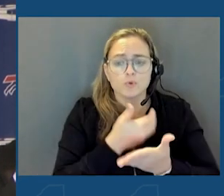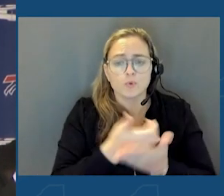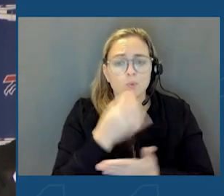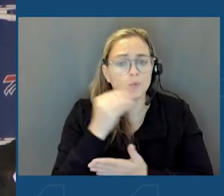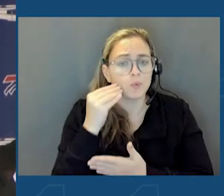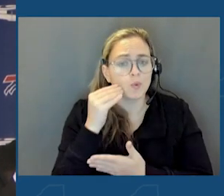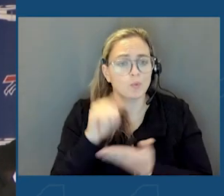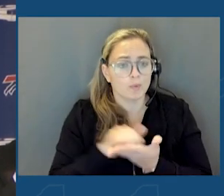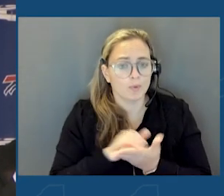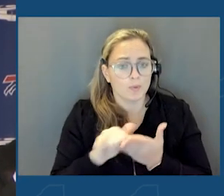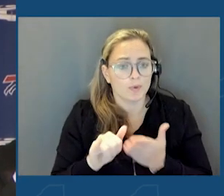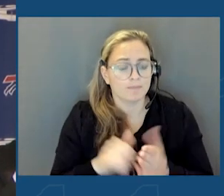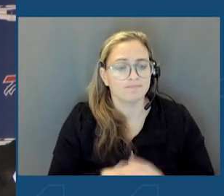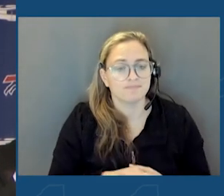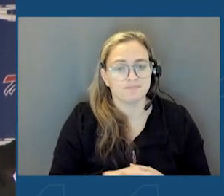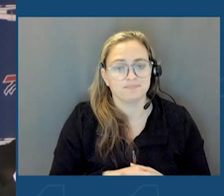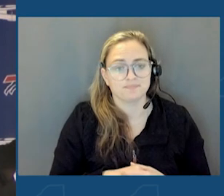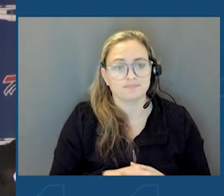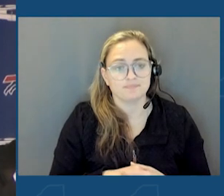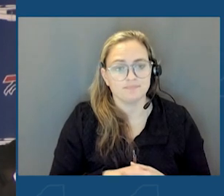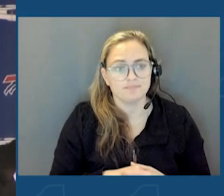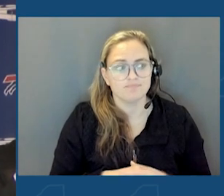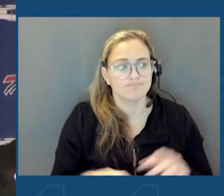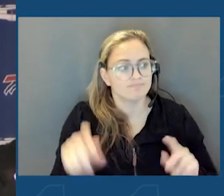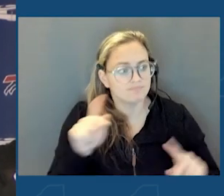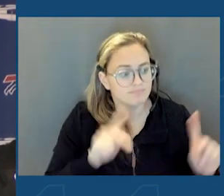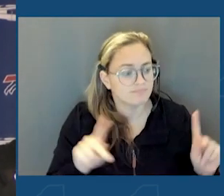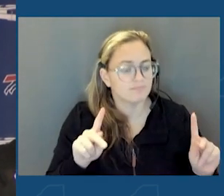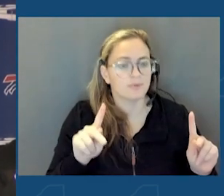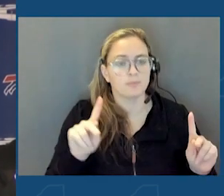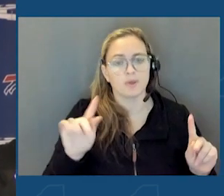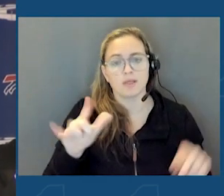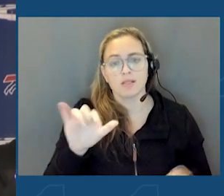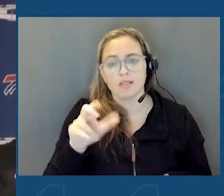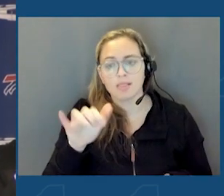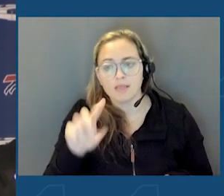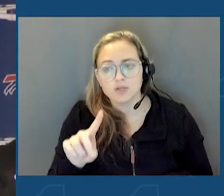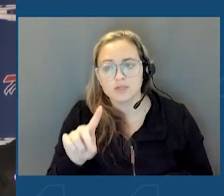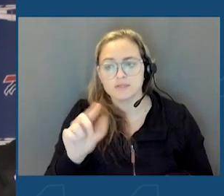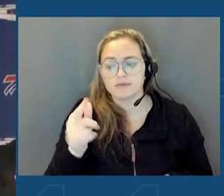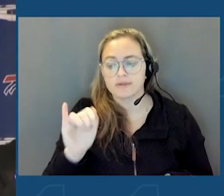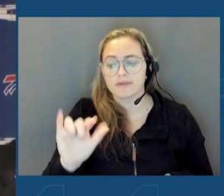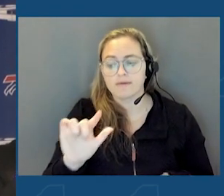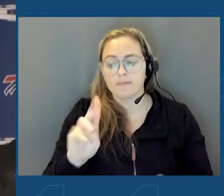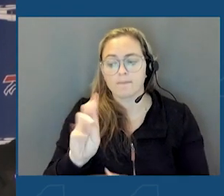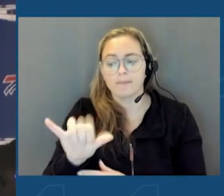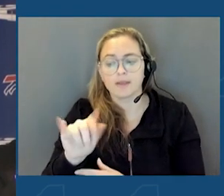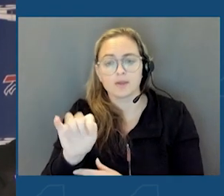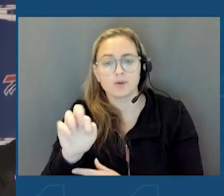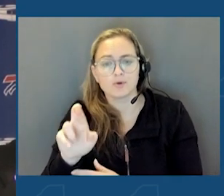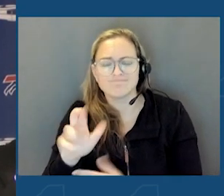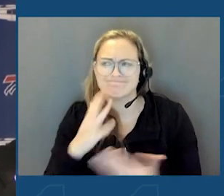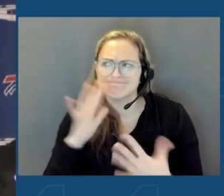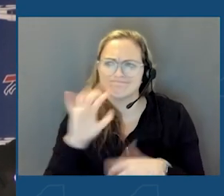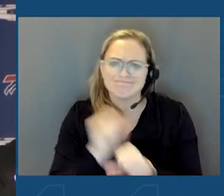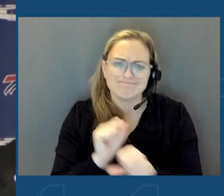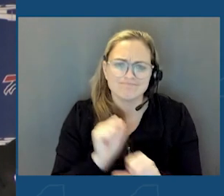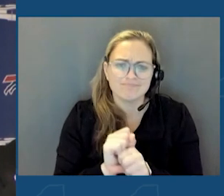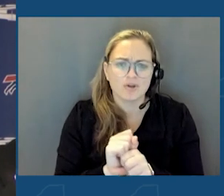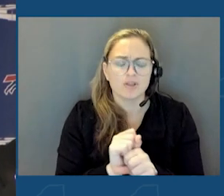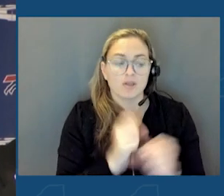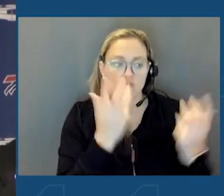York. And the people at Legends and Gilbane Turner, thank you for the work you have done and the work you will be